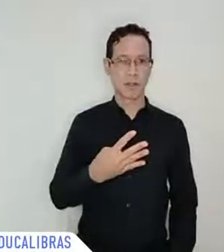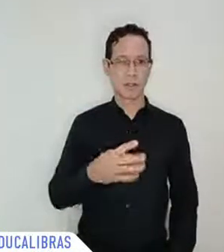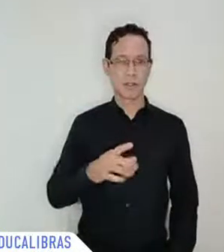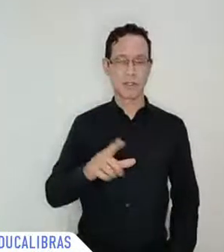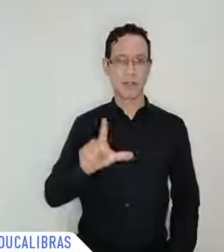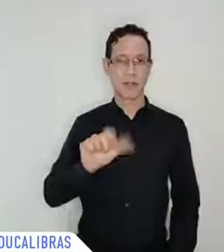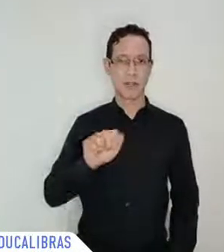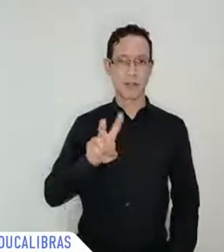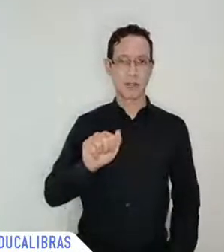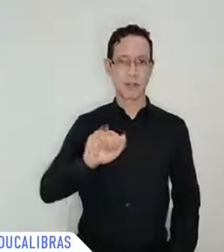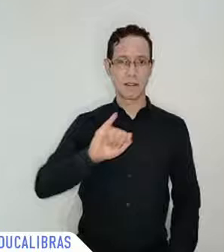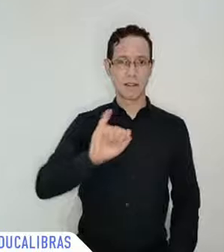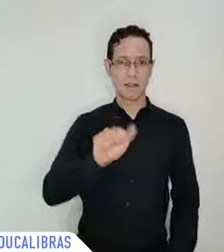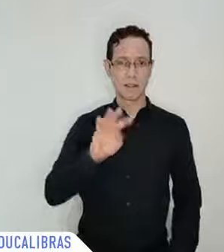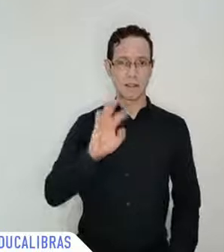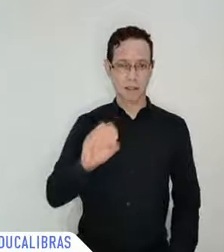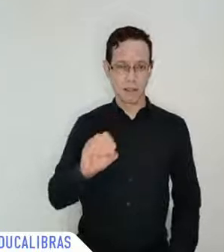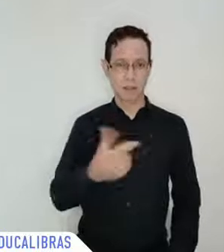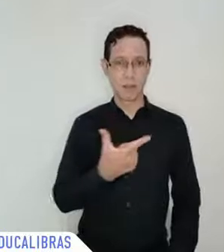wash operation in